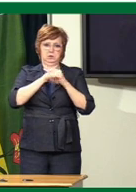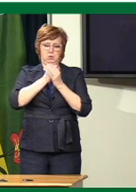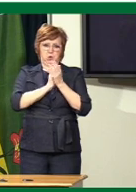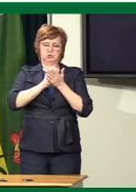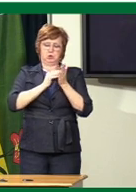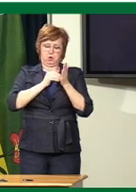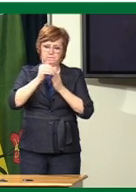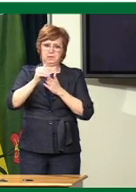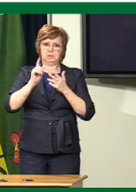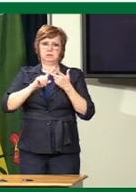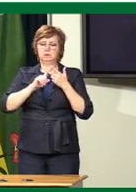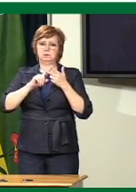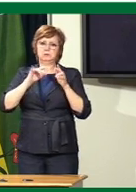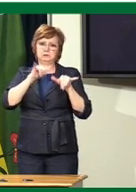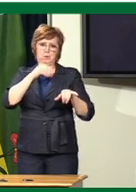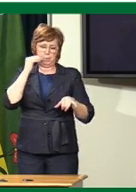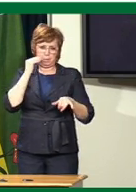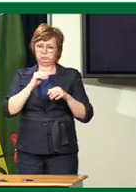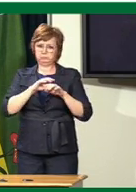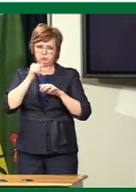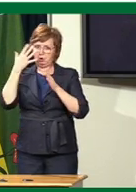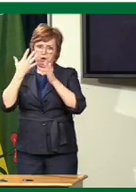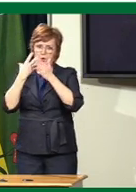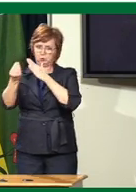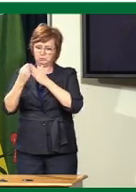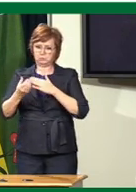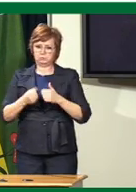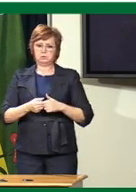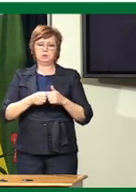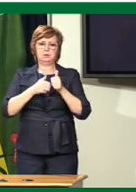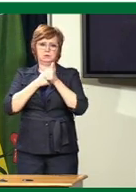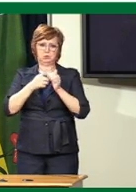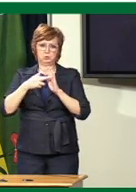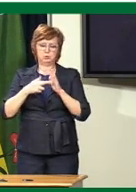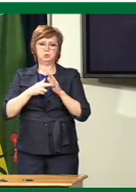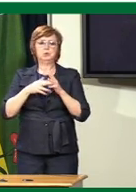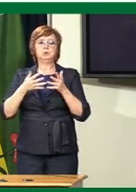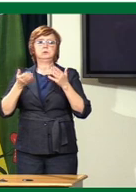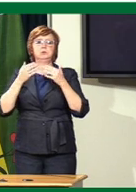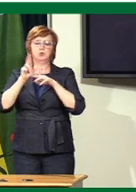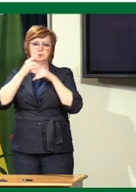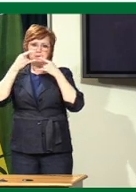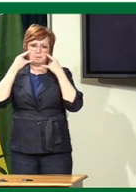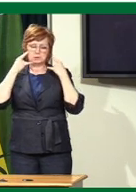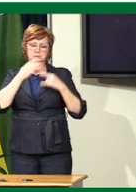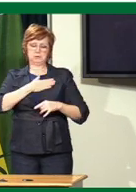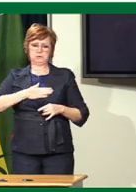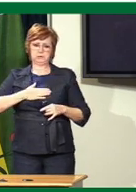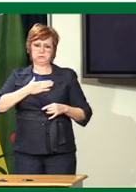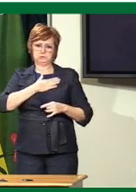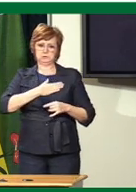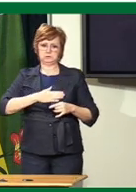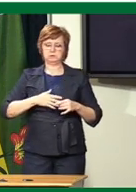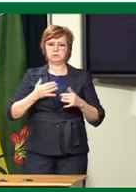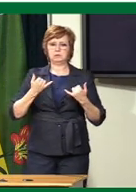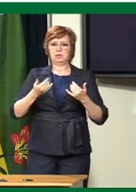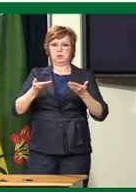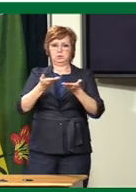seek medical attention. Abide by all public health restrictions, and please wear a mask if you're in public. And with that, we'll open up the floor for